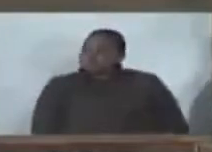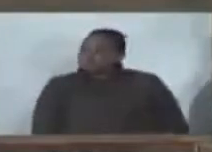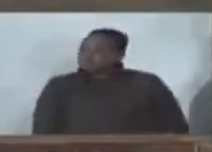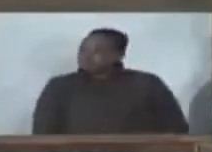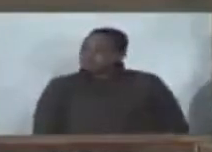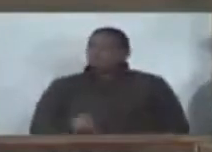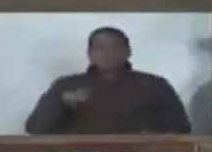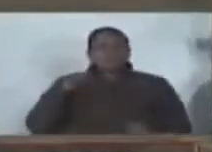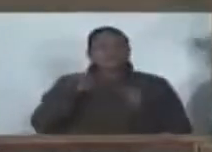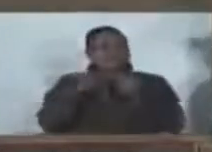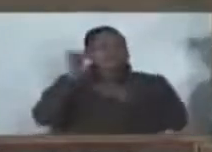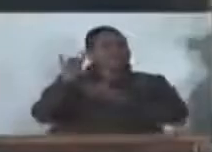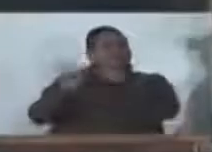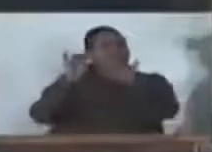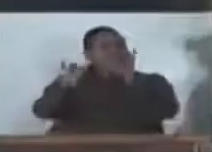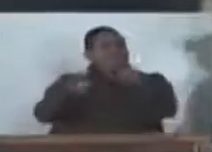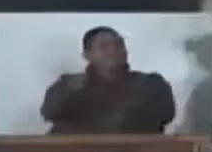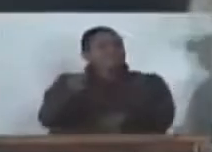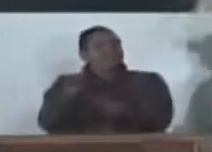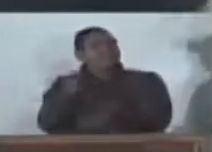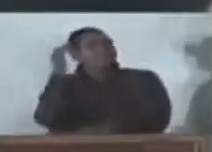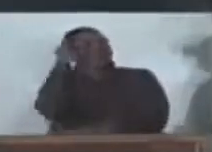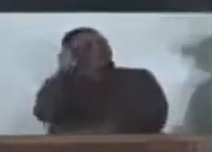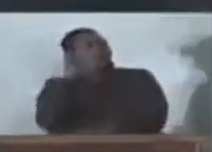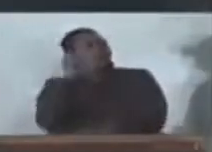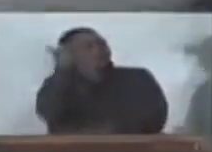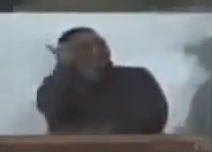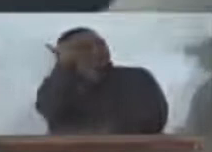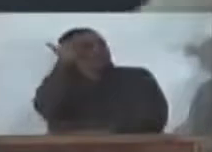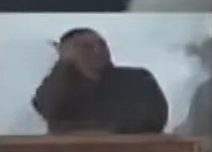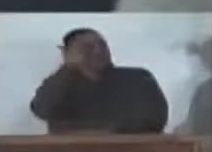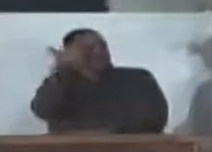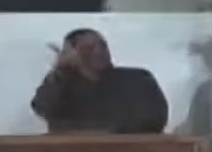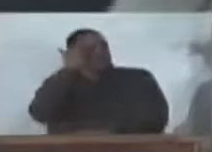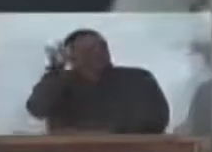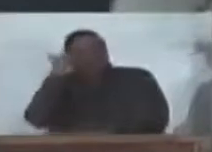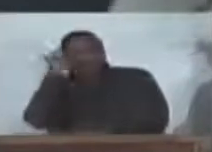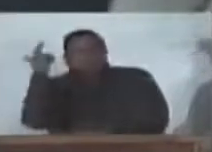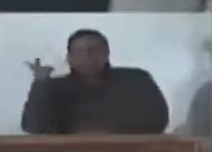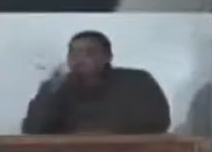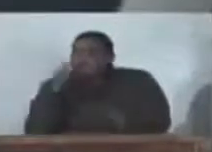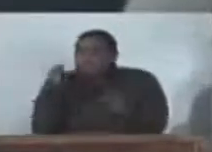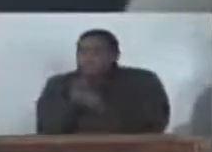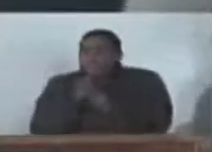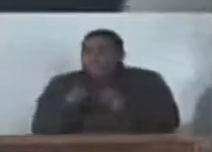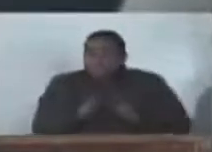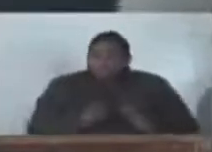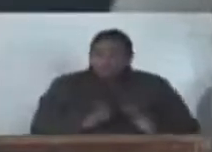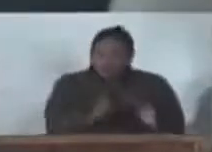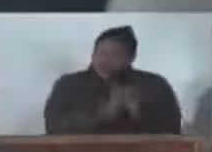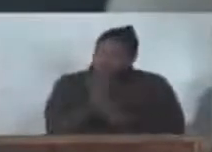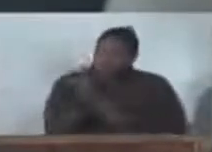raise awareness of violence against women and children and its impact in various ways, including the use of the